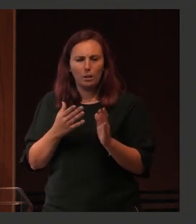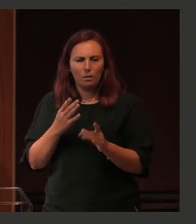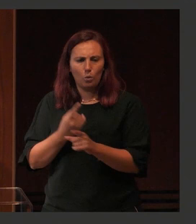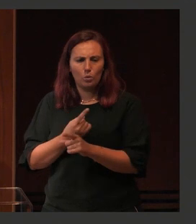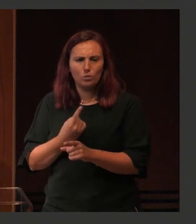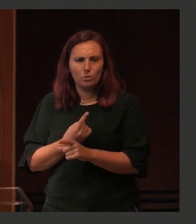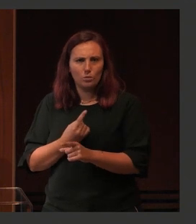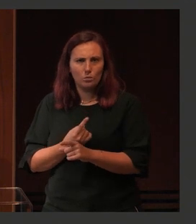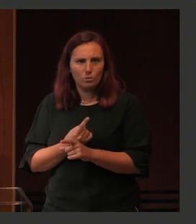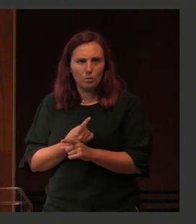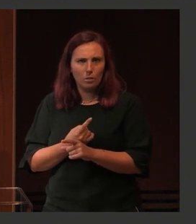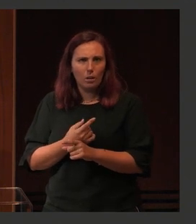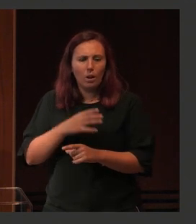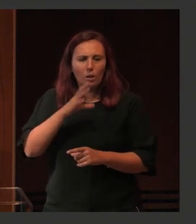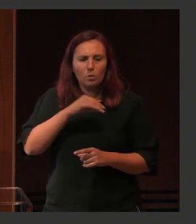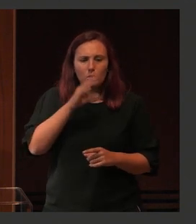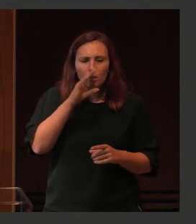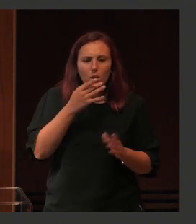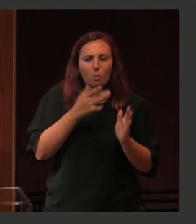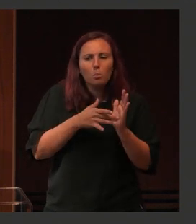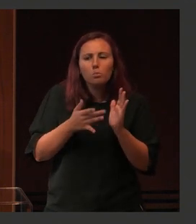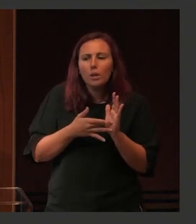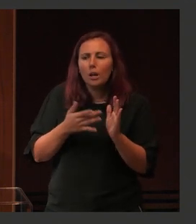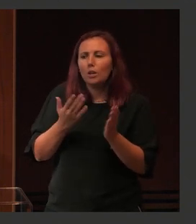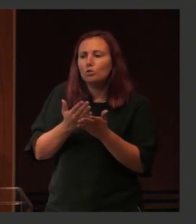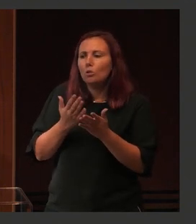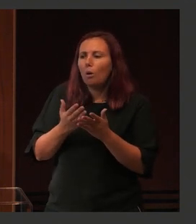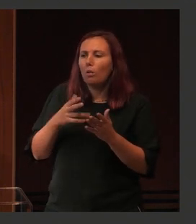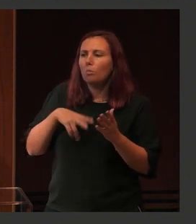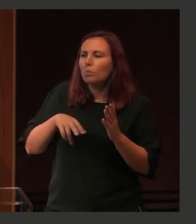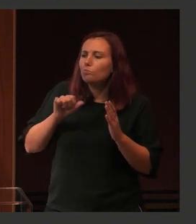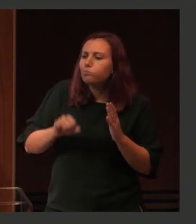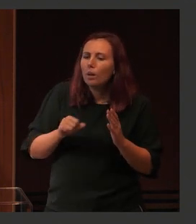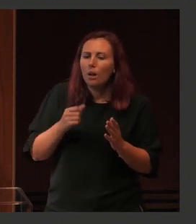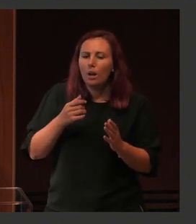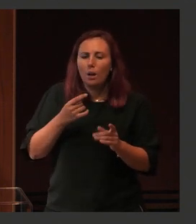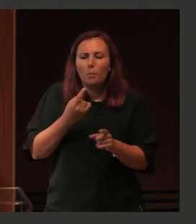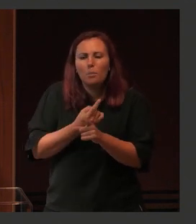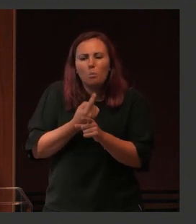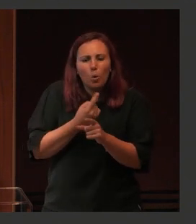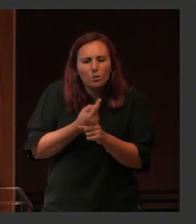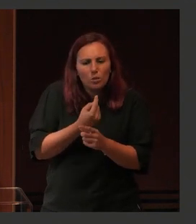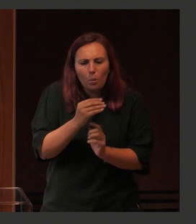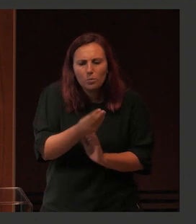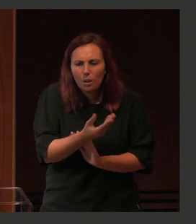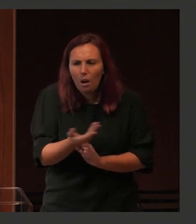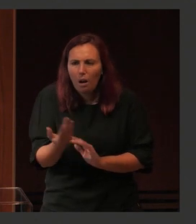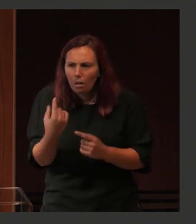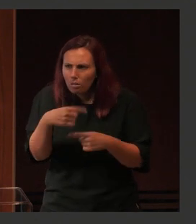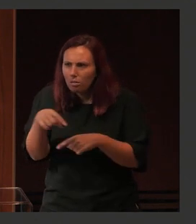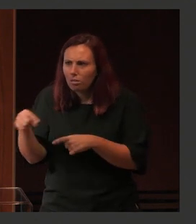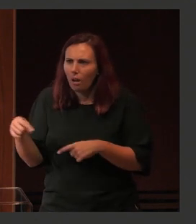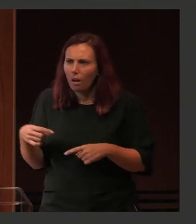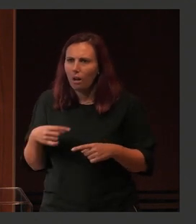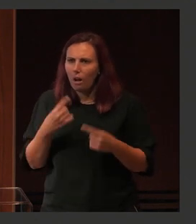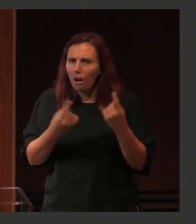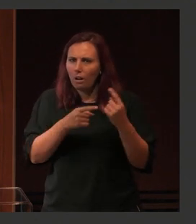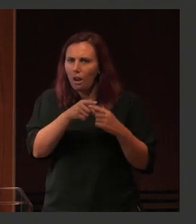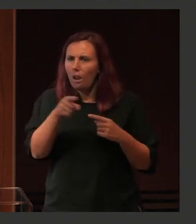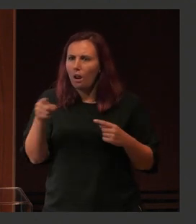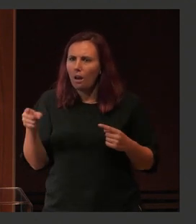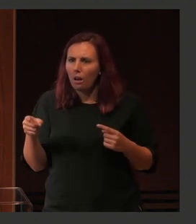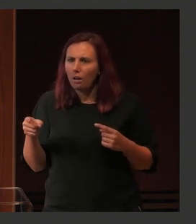school libraries also has a library of things. Is anyone here who has a library of things in their